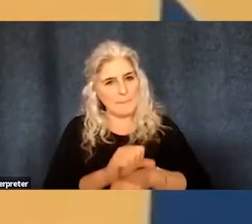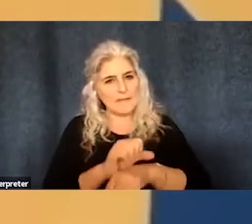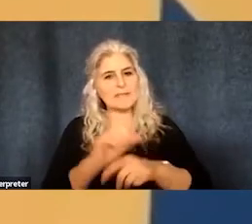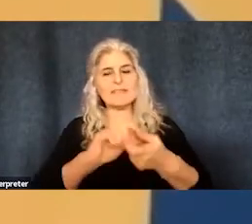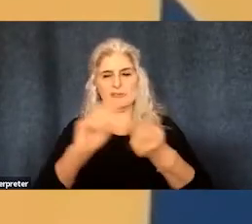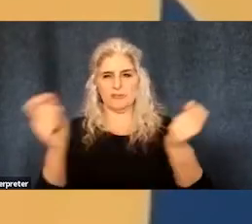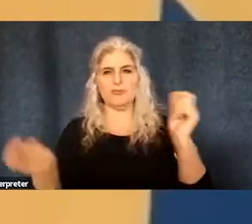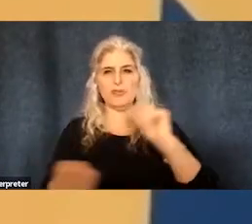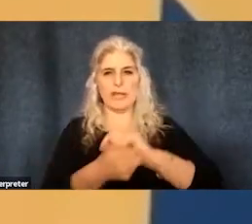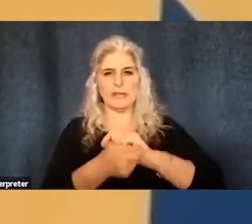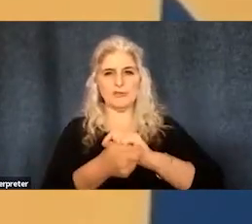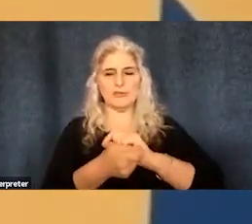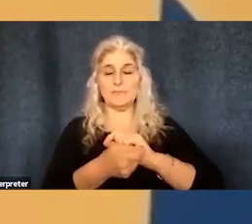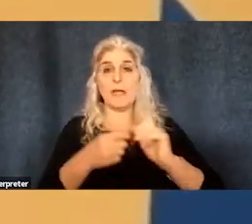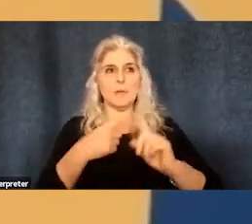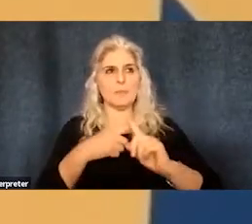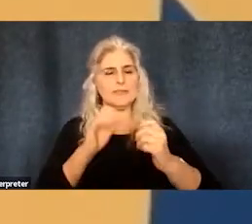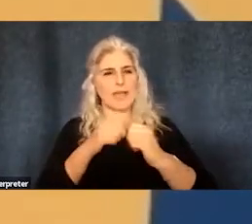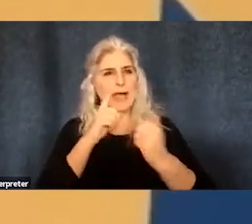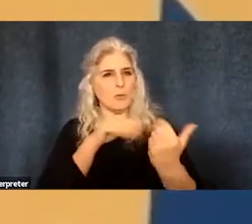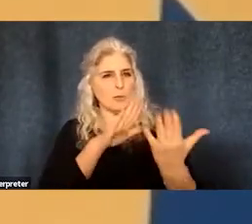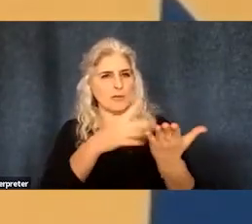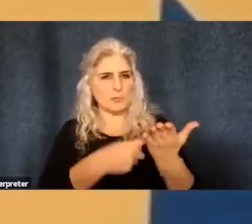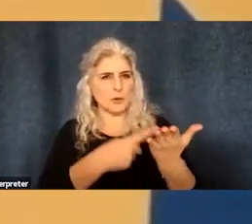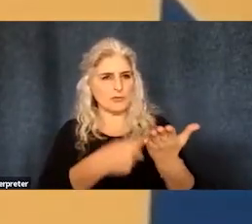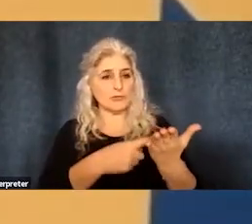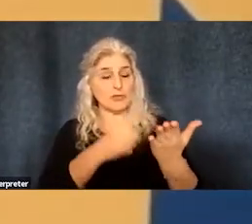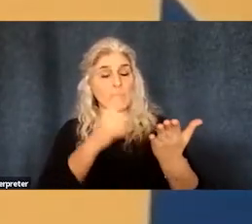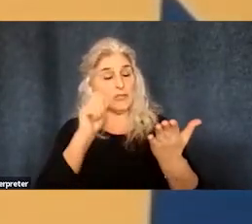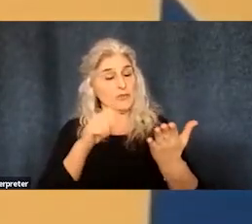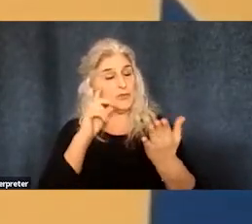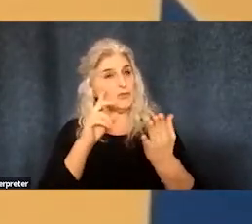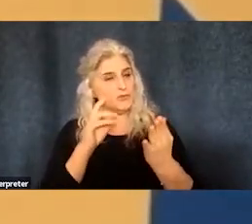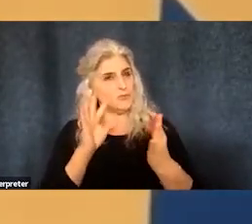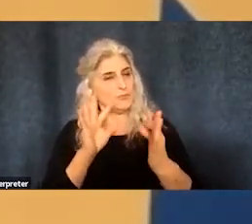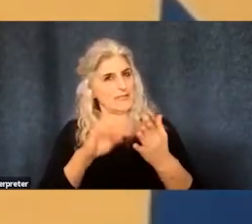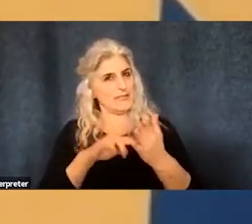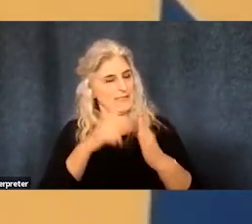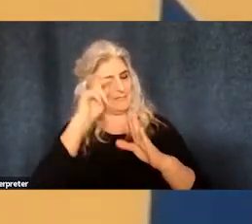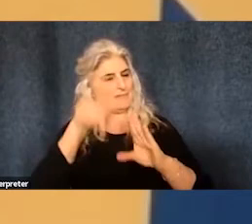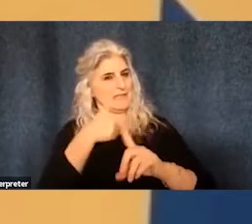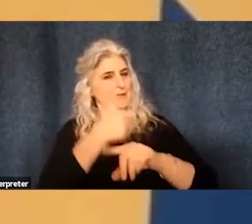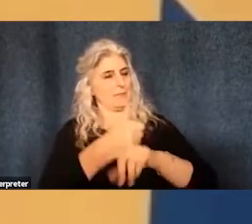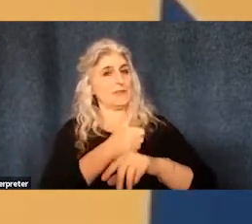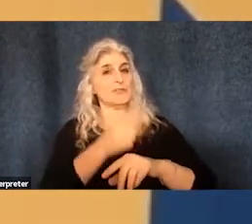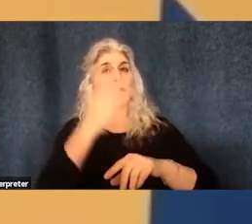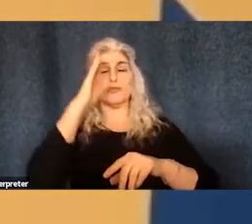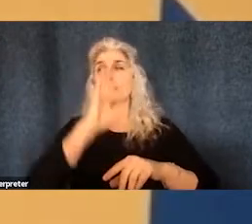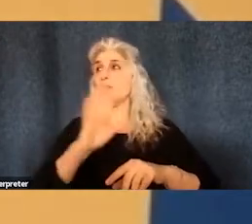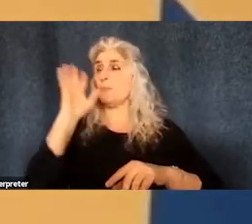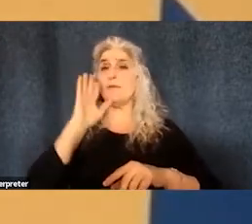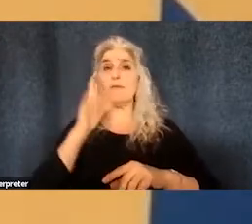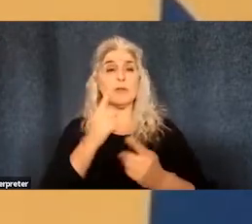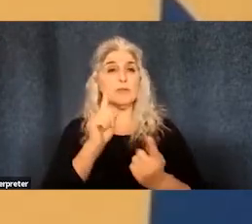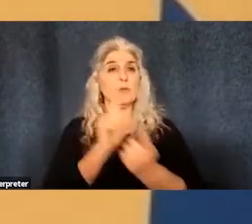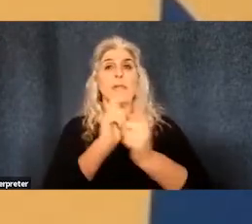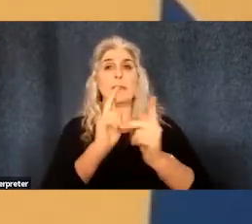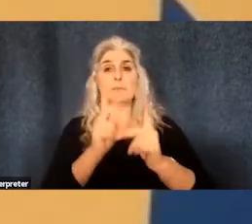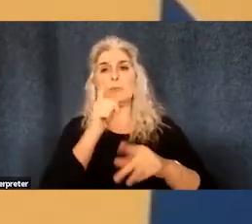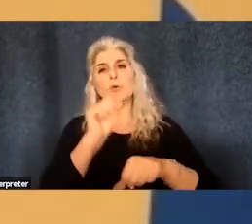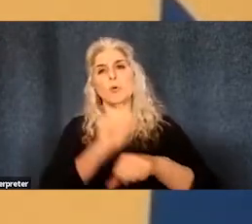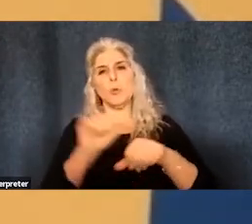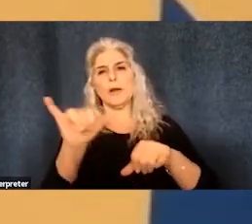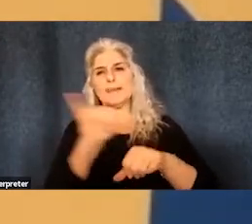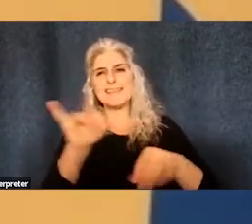these discussions. You have to also be deliberate in terms of your touch points. Historically, you only collided with those that were either on your floor or